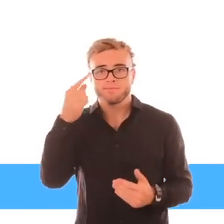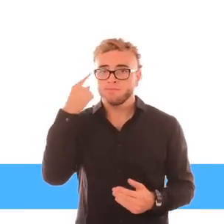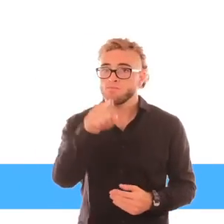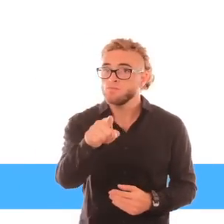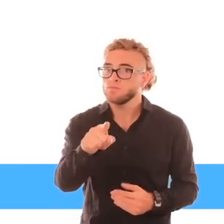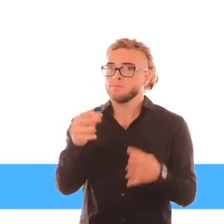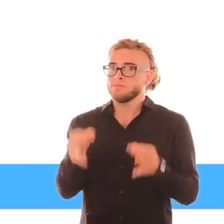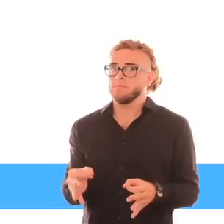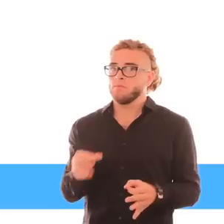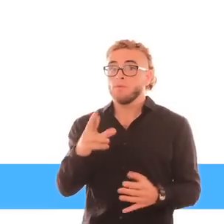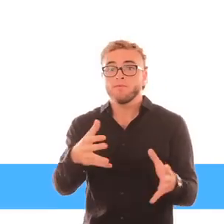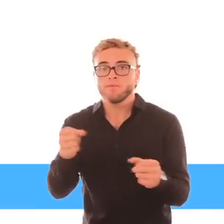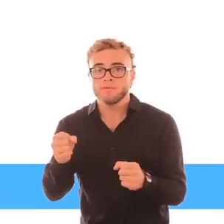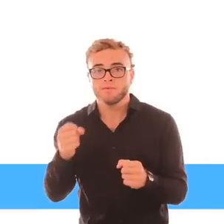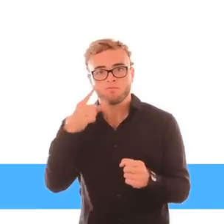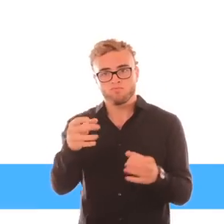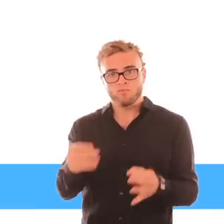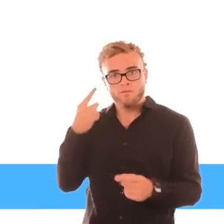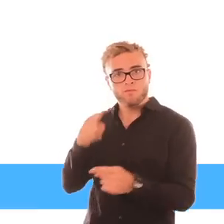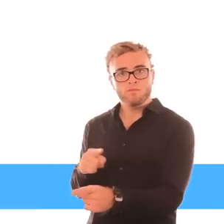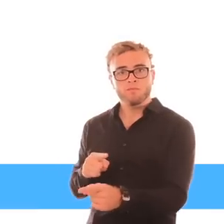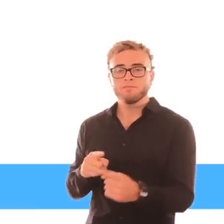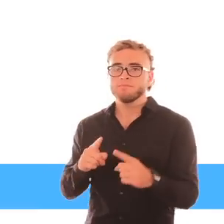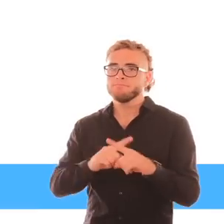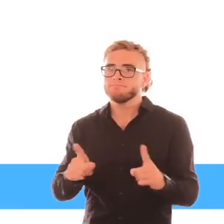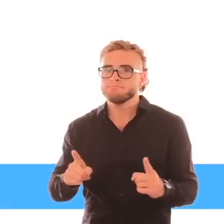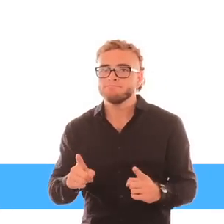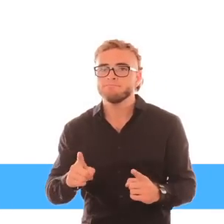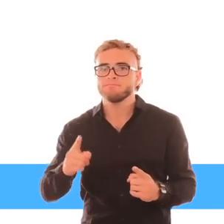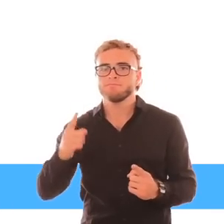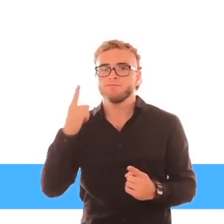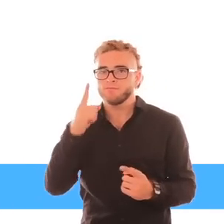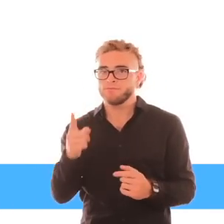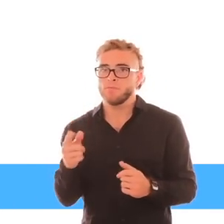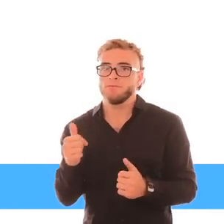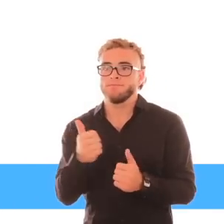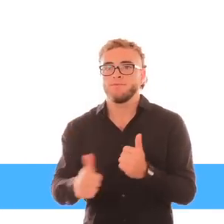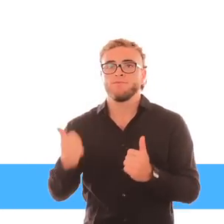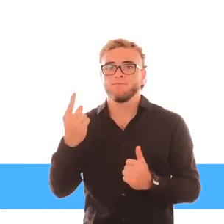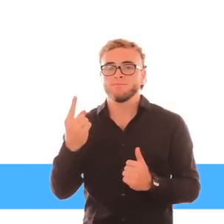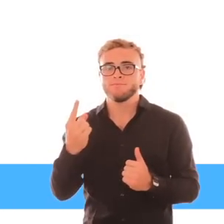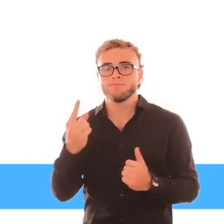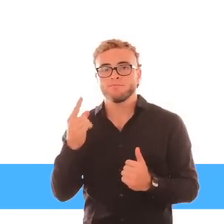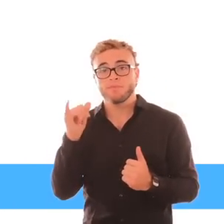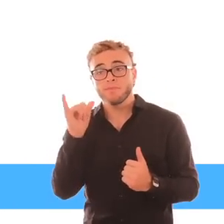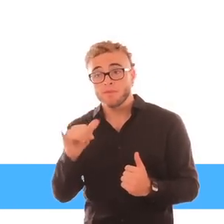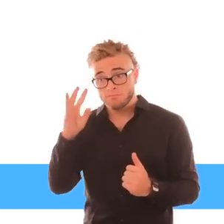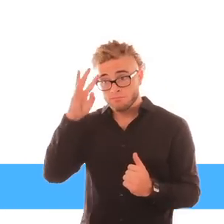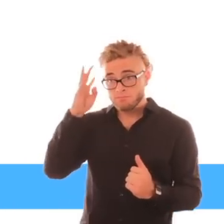and do things for them. But, as for any person, autonomy for making decisions and choices is a